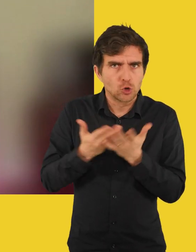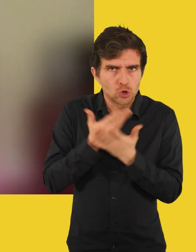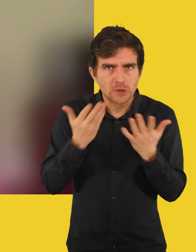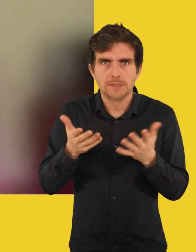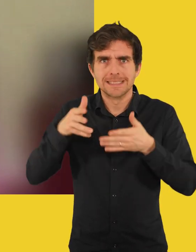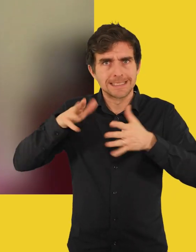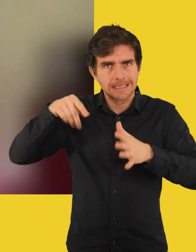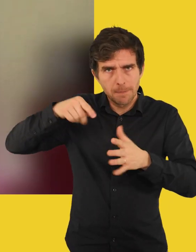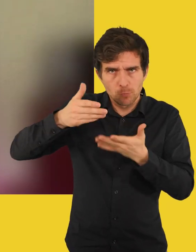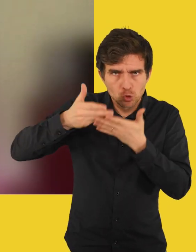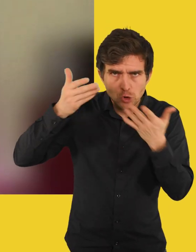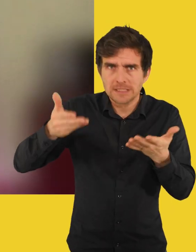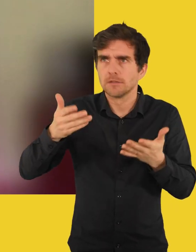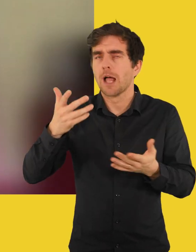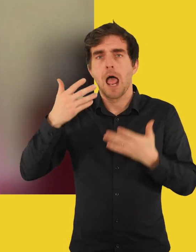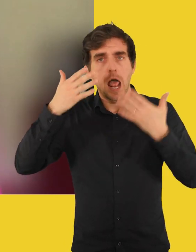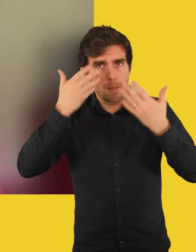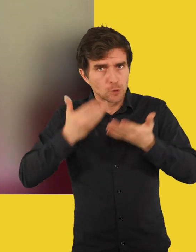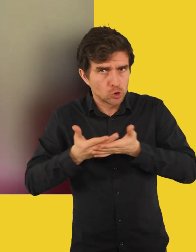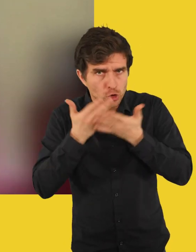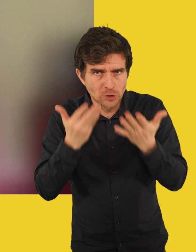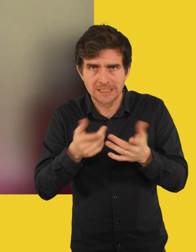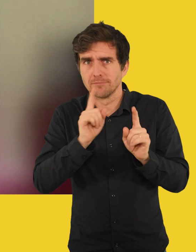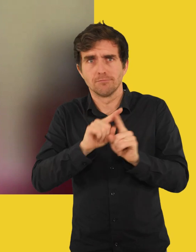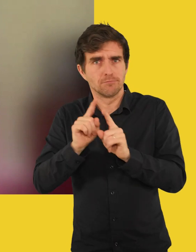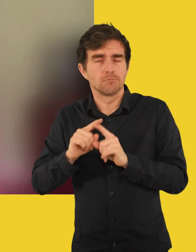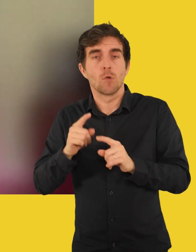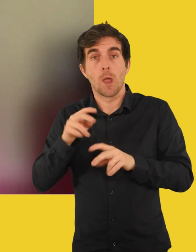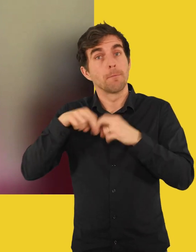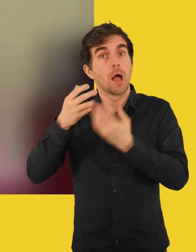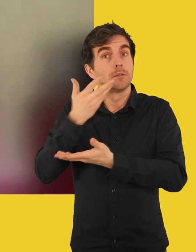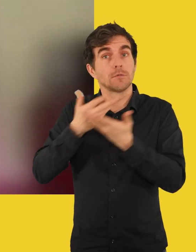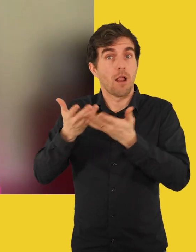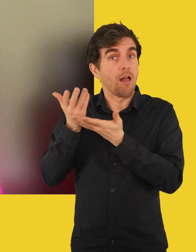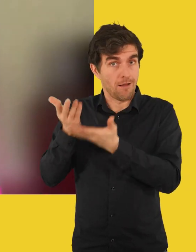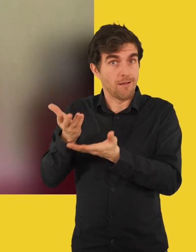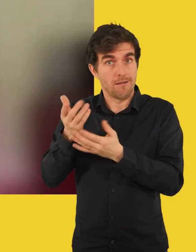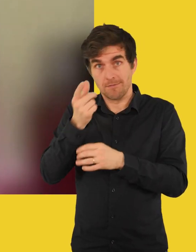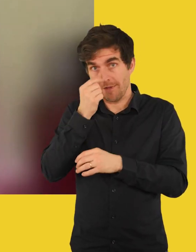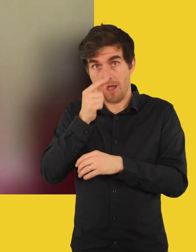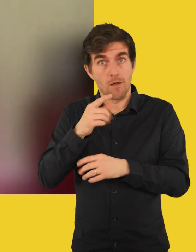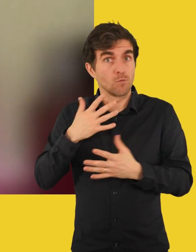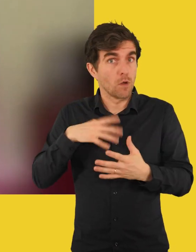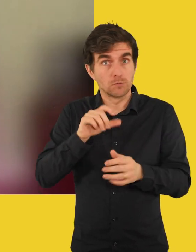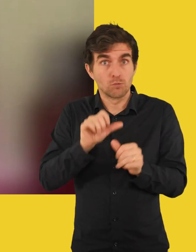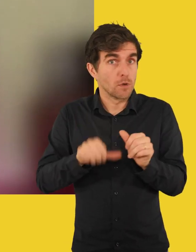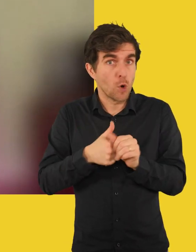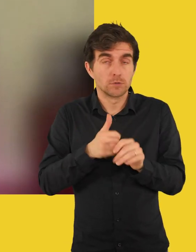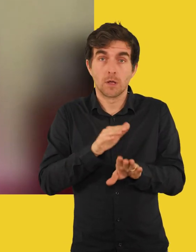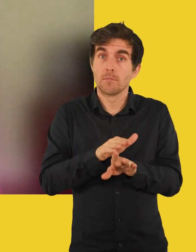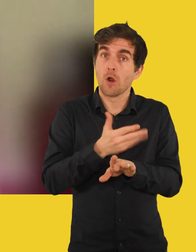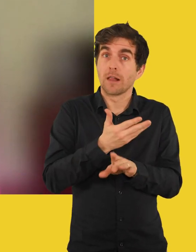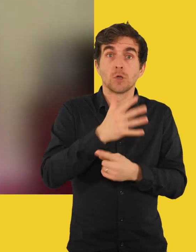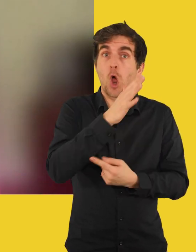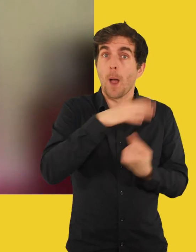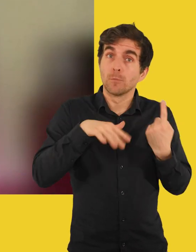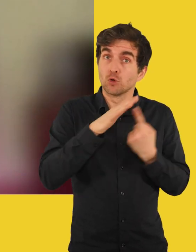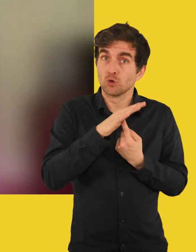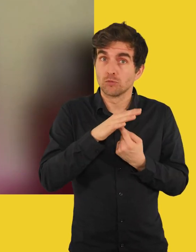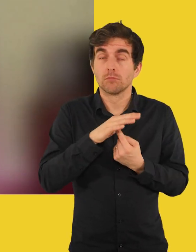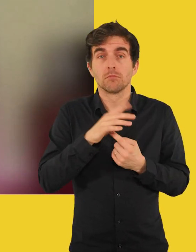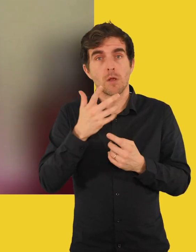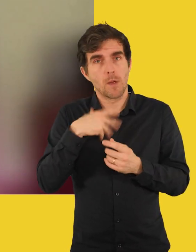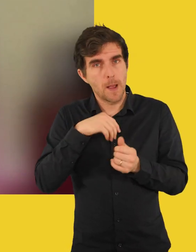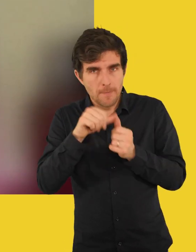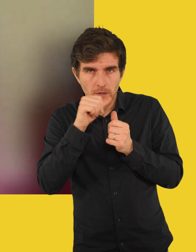disability justice, systemic justice, and climate justice. Panel discussion is for you if you want to support